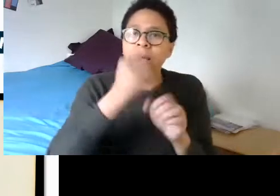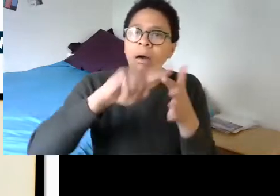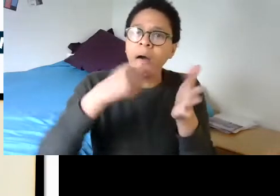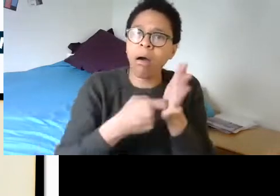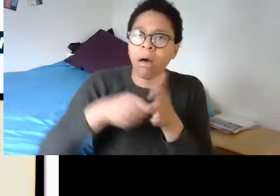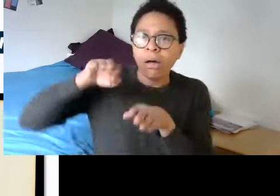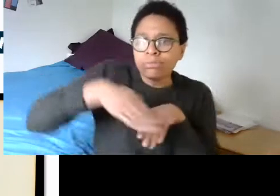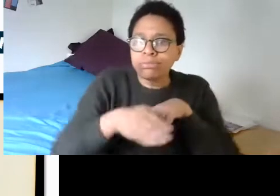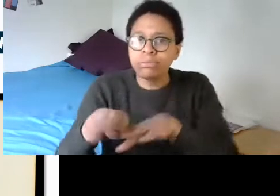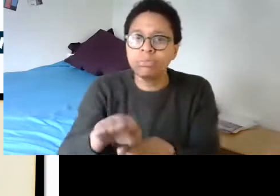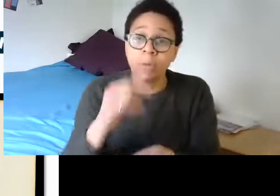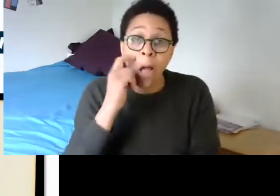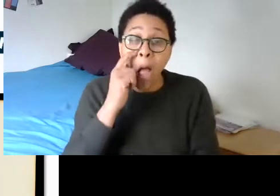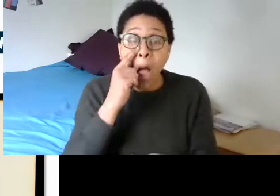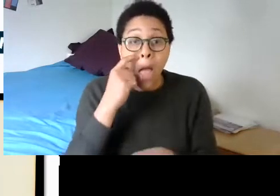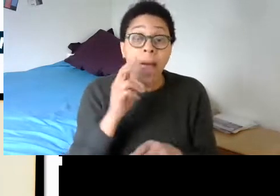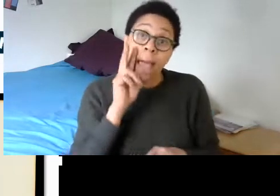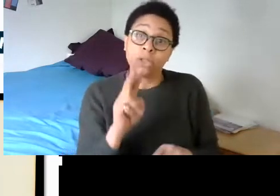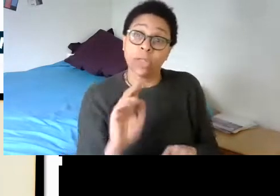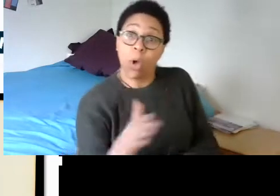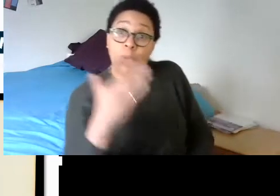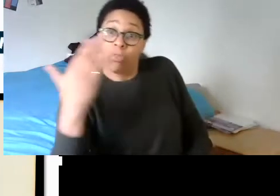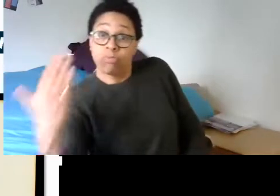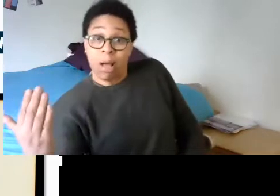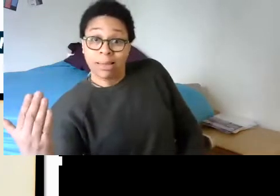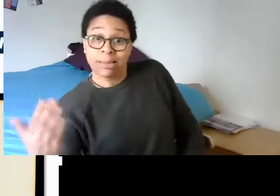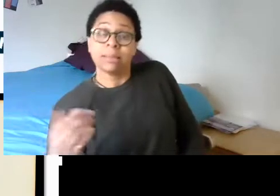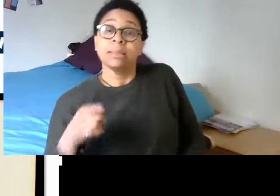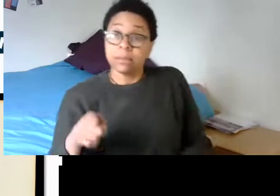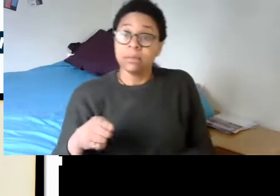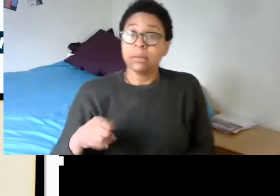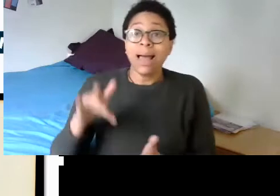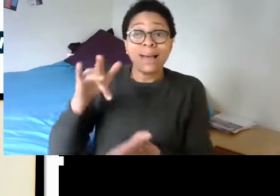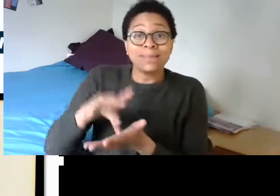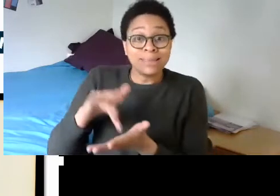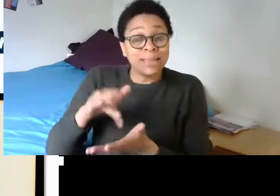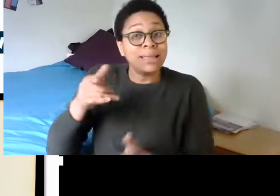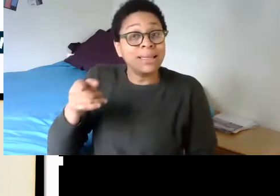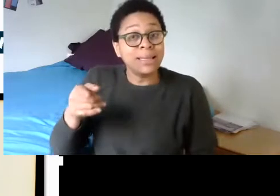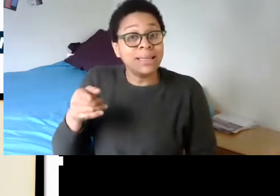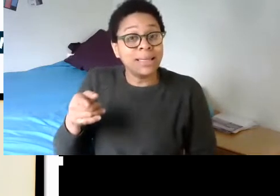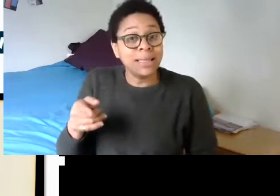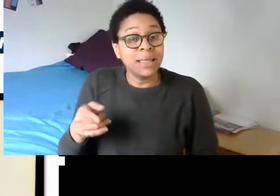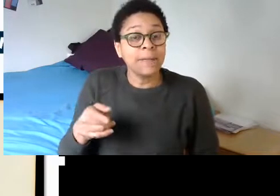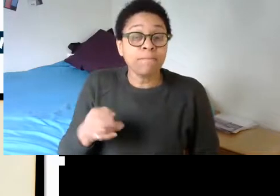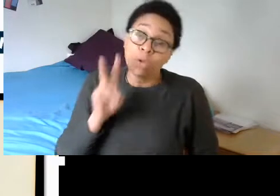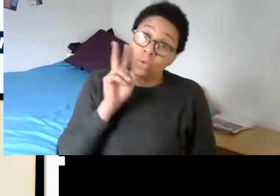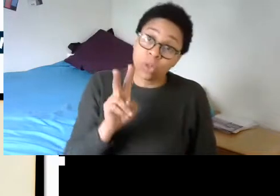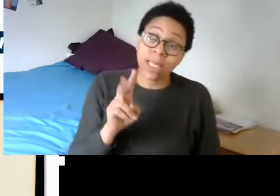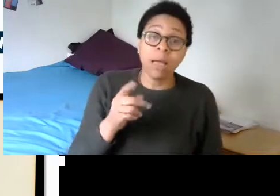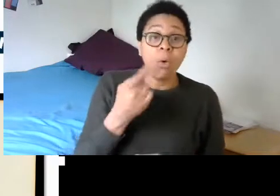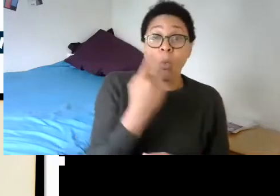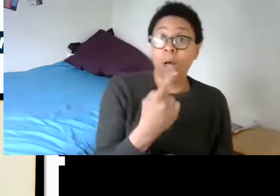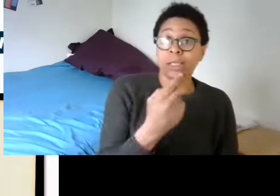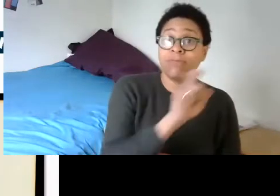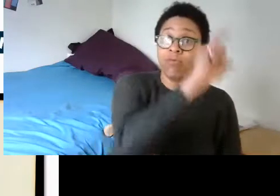book, showing the earliest depiction of an English city in print. This, as you can see, both Italian and English architecture in